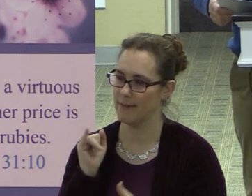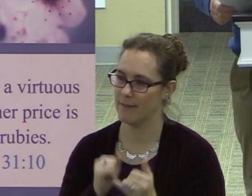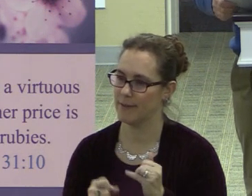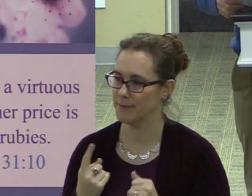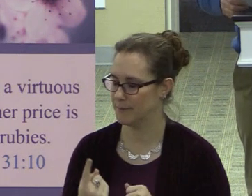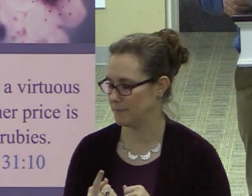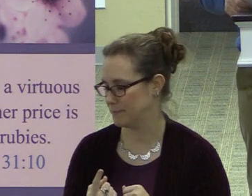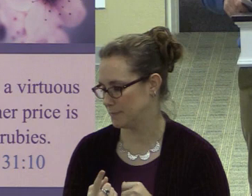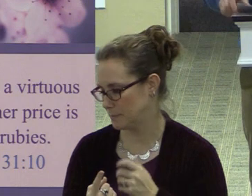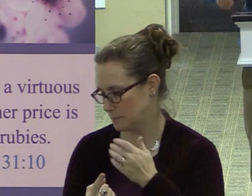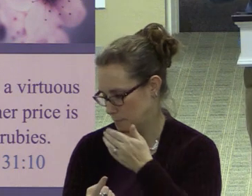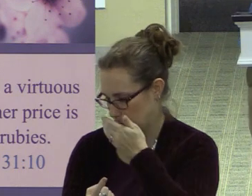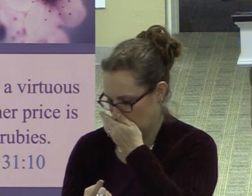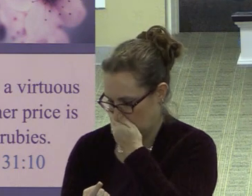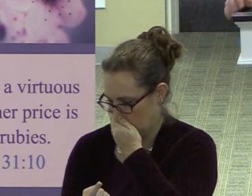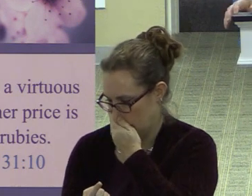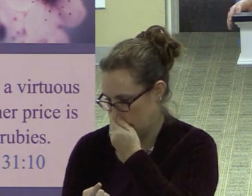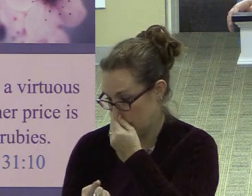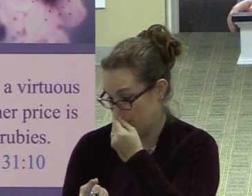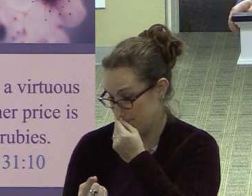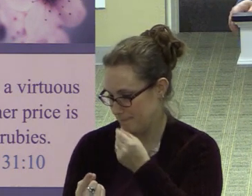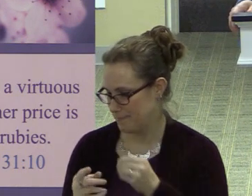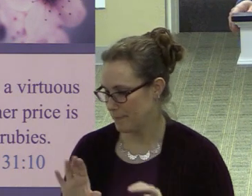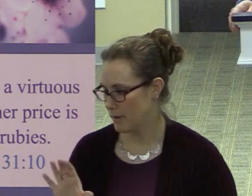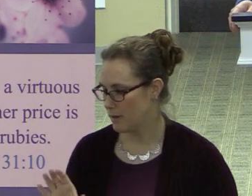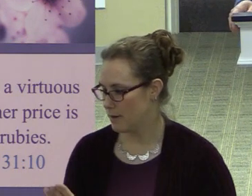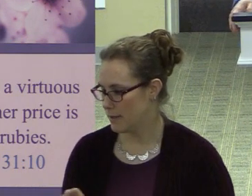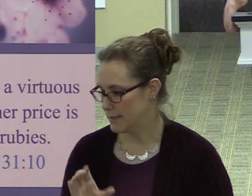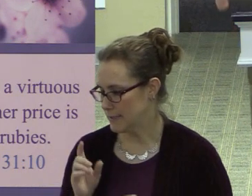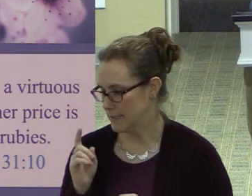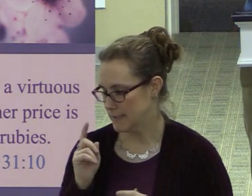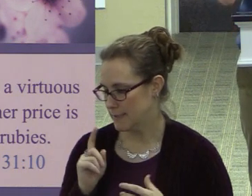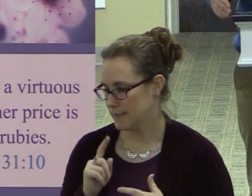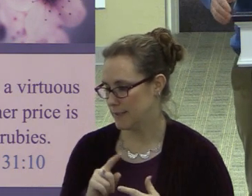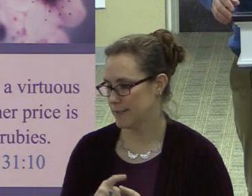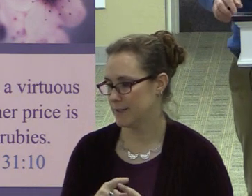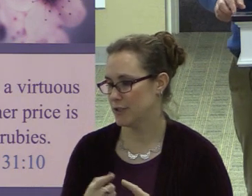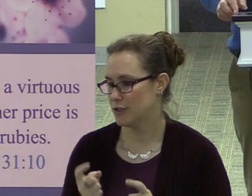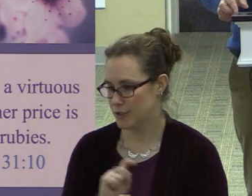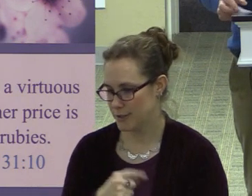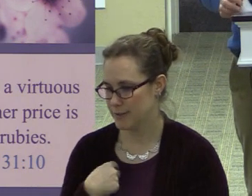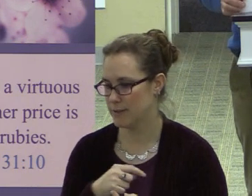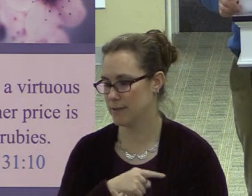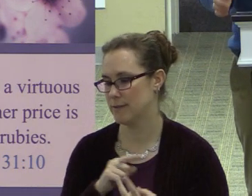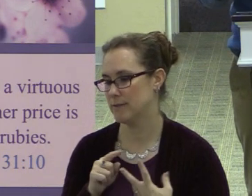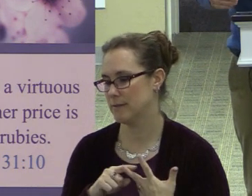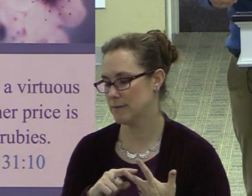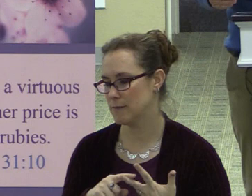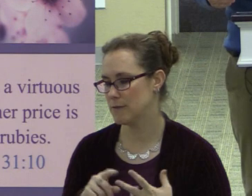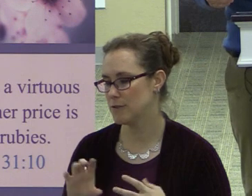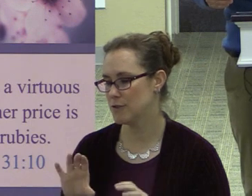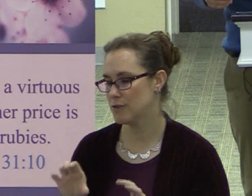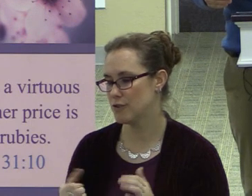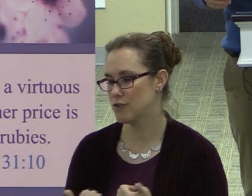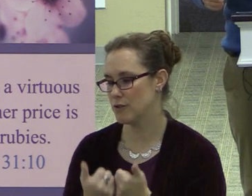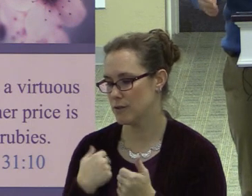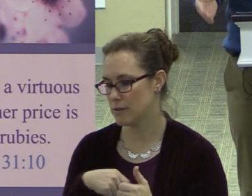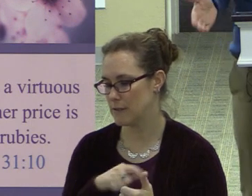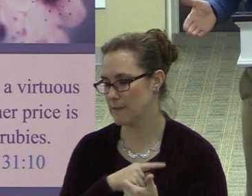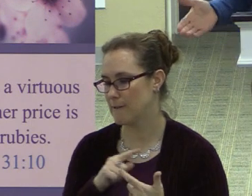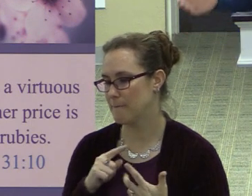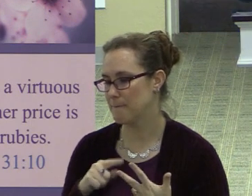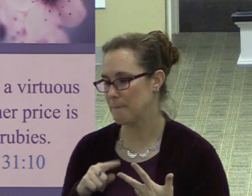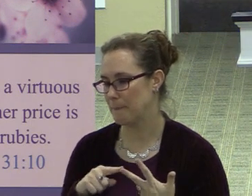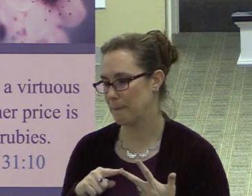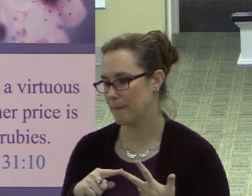one. He also does this not only to change us, challenge us,